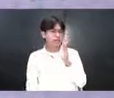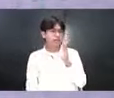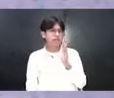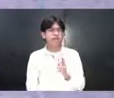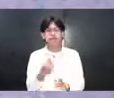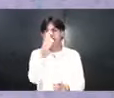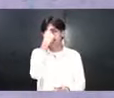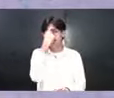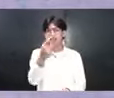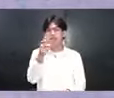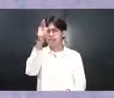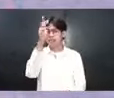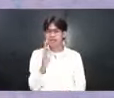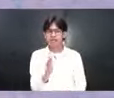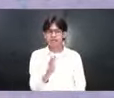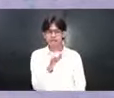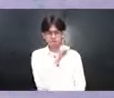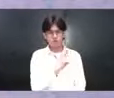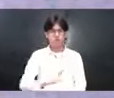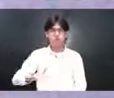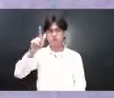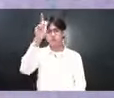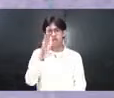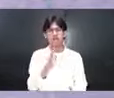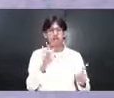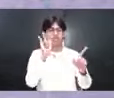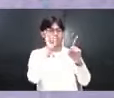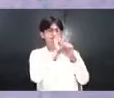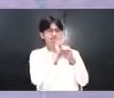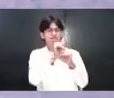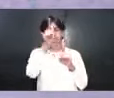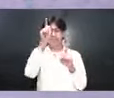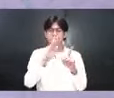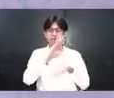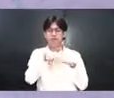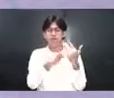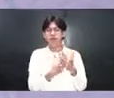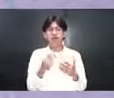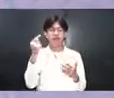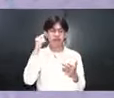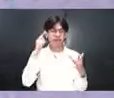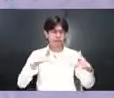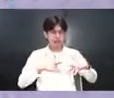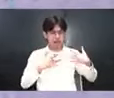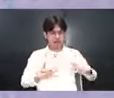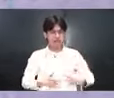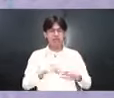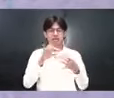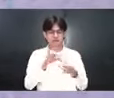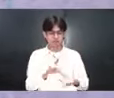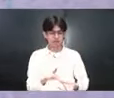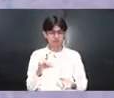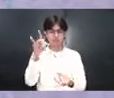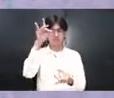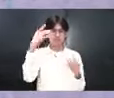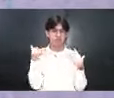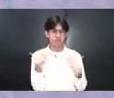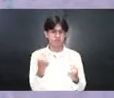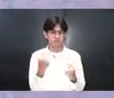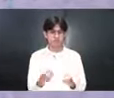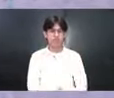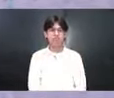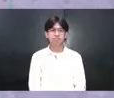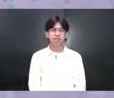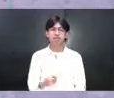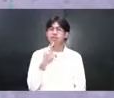all your heart, with all your soul, with all your mind, and with all your strength. Kaya nung sinabi ito